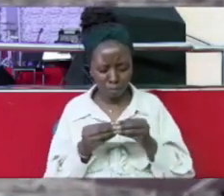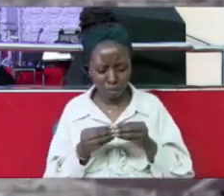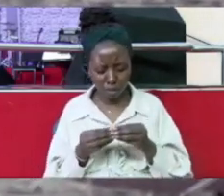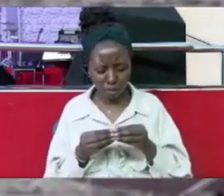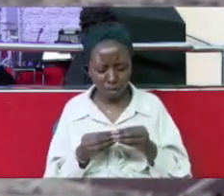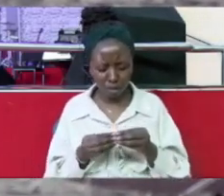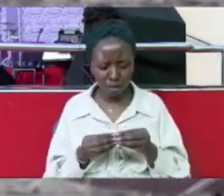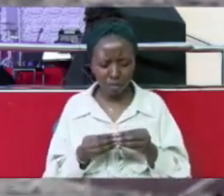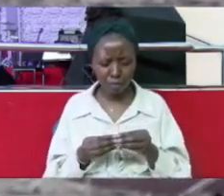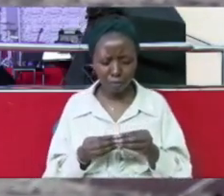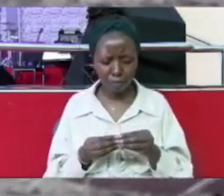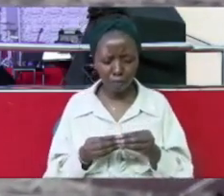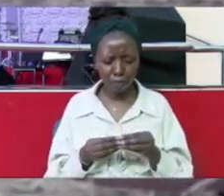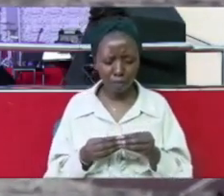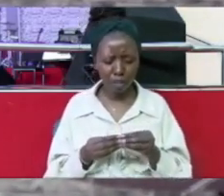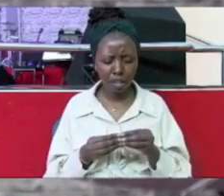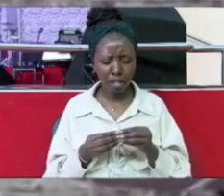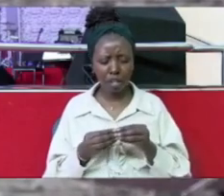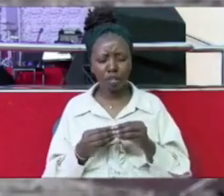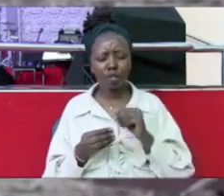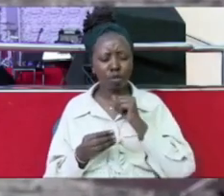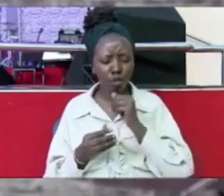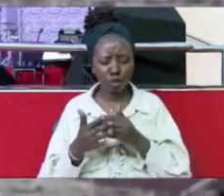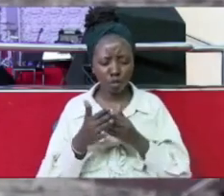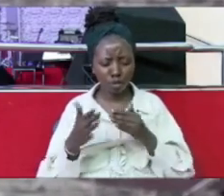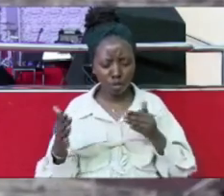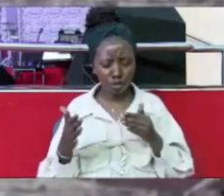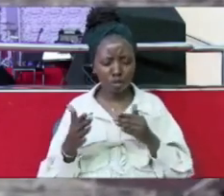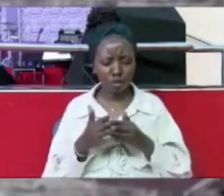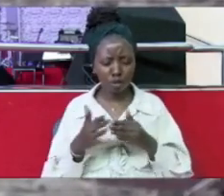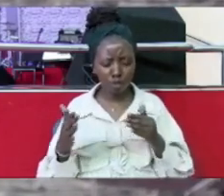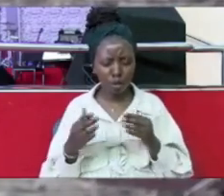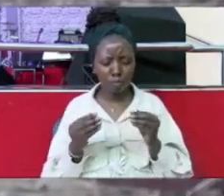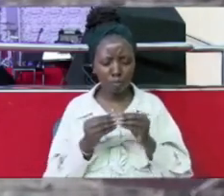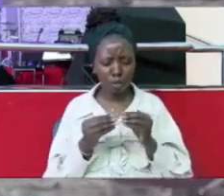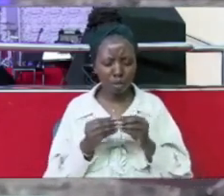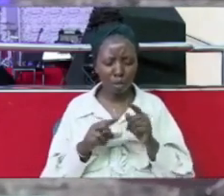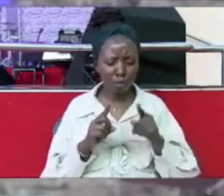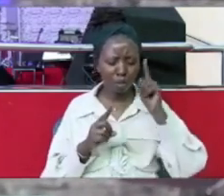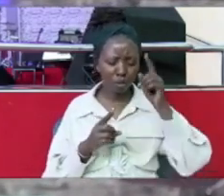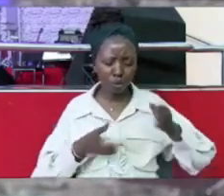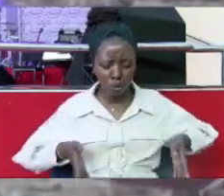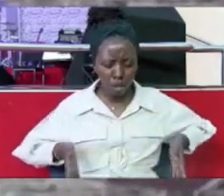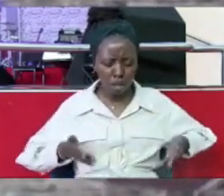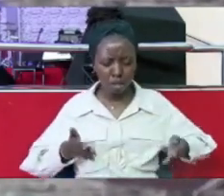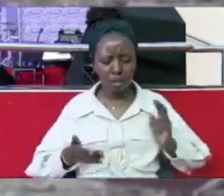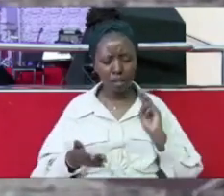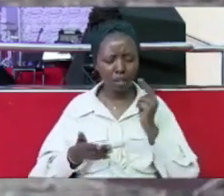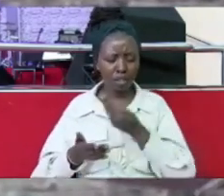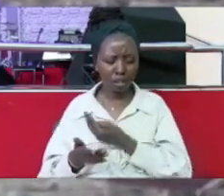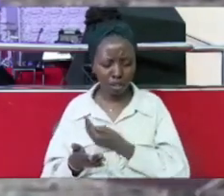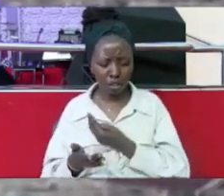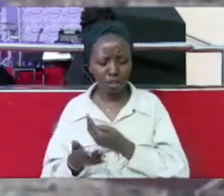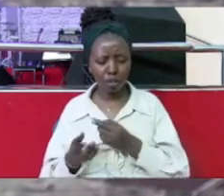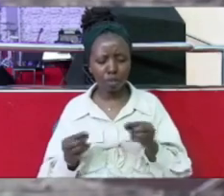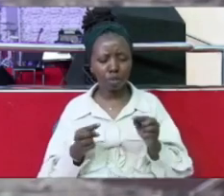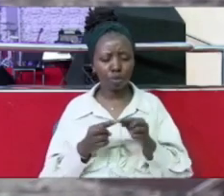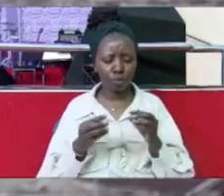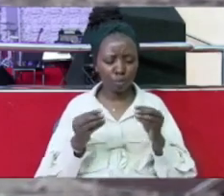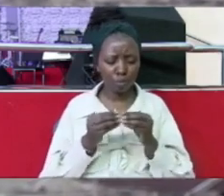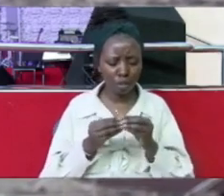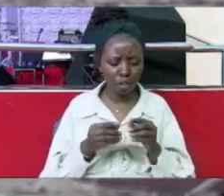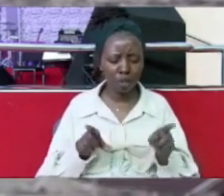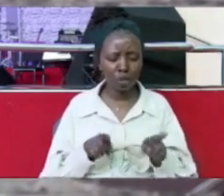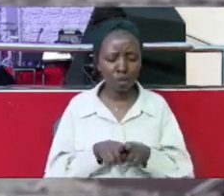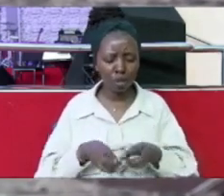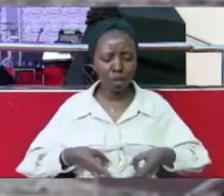tutisikome kushirikiana kama wengine wanavyofanya. But Lord, you have encouraged us to do so even as we encourage one another, even as the day